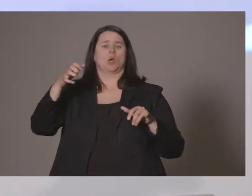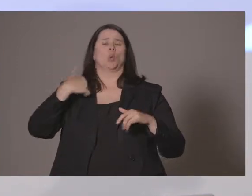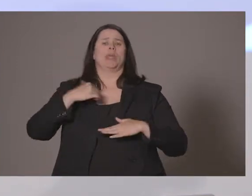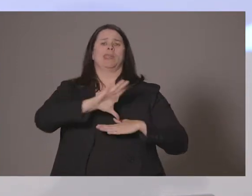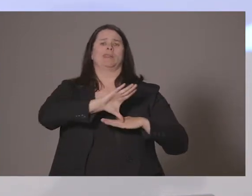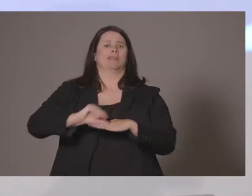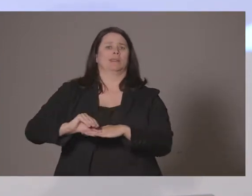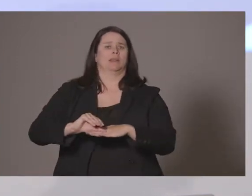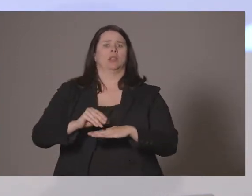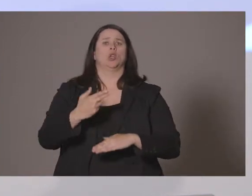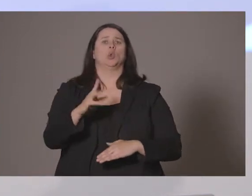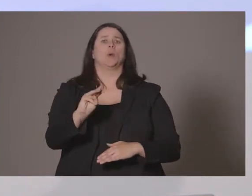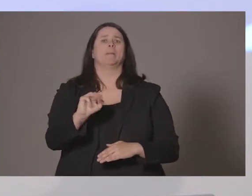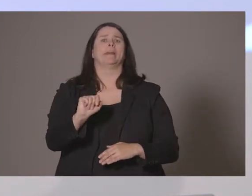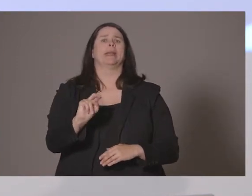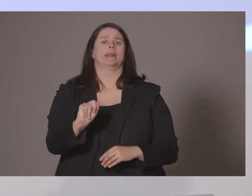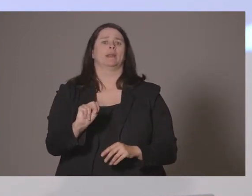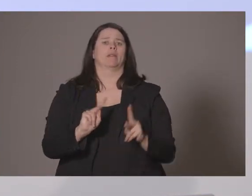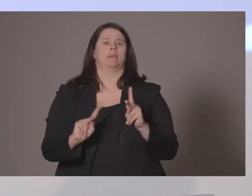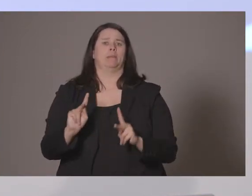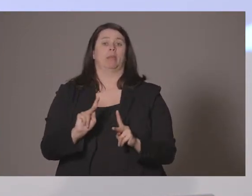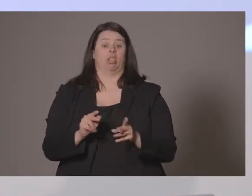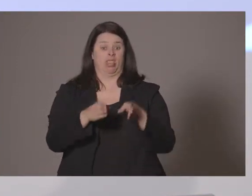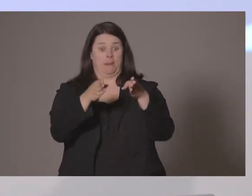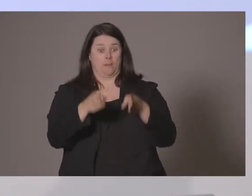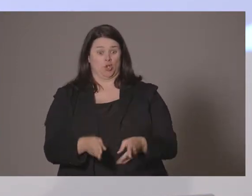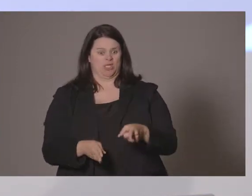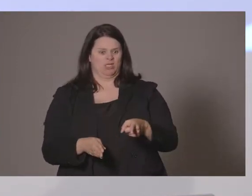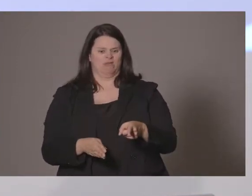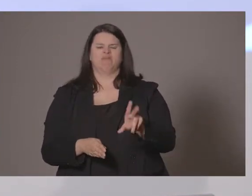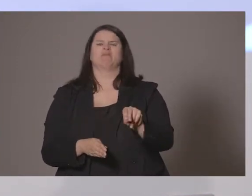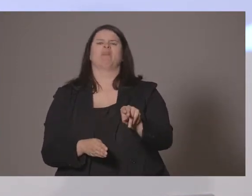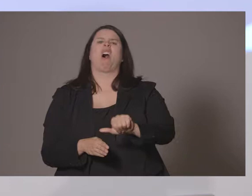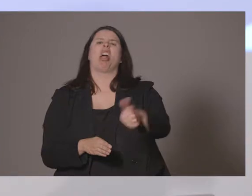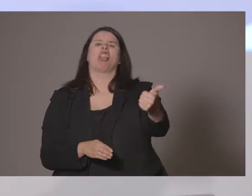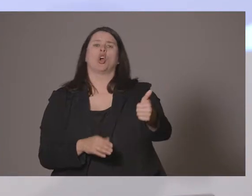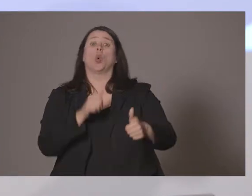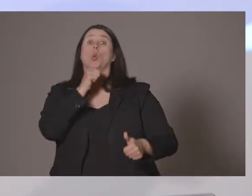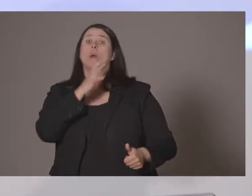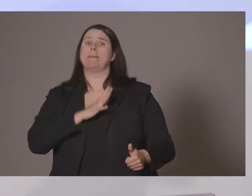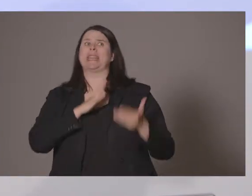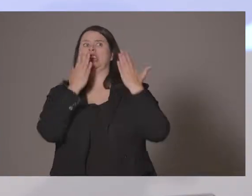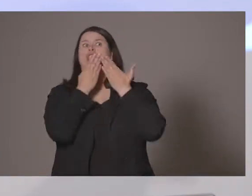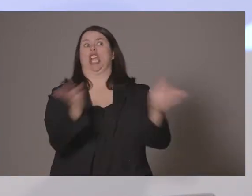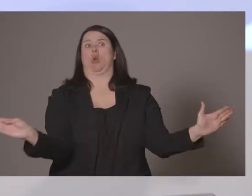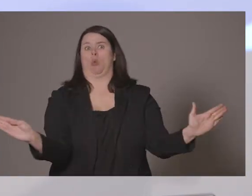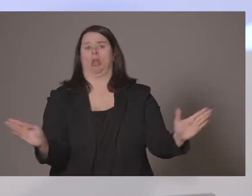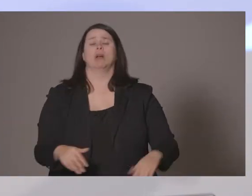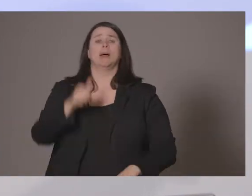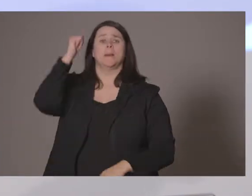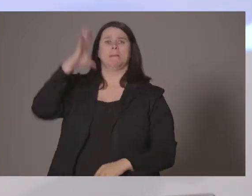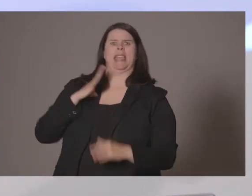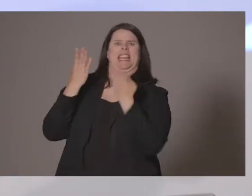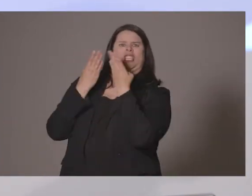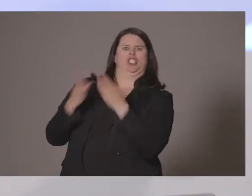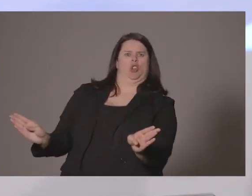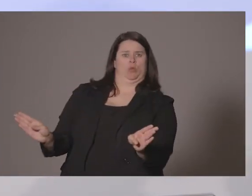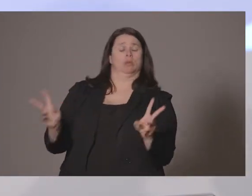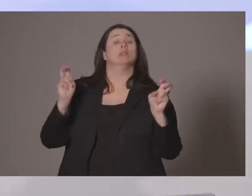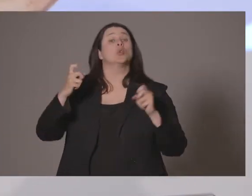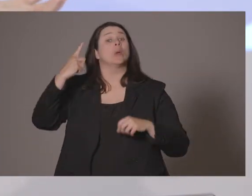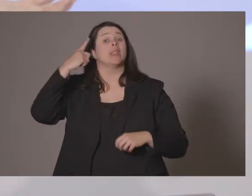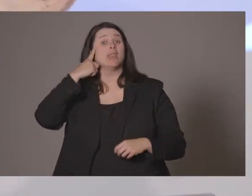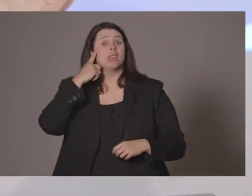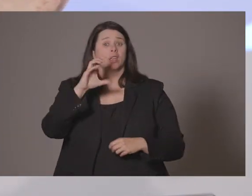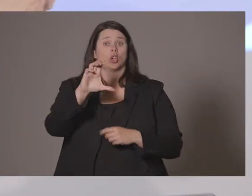other, how we think of each other as other, right? So when we think of the criminal justice system and we think of the